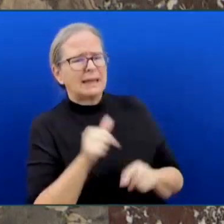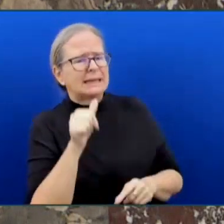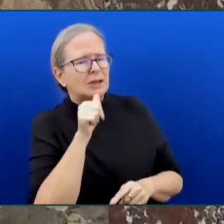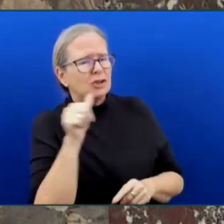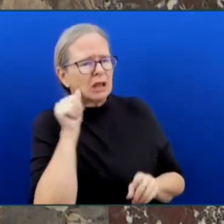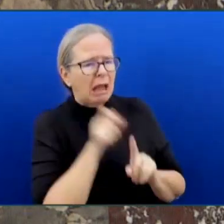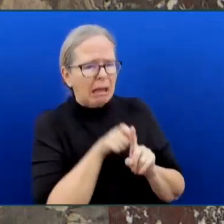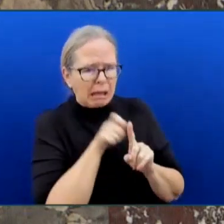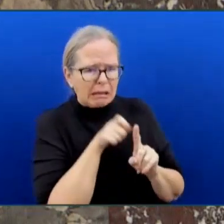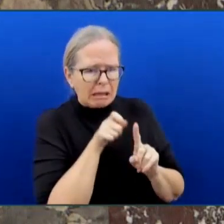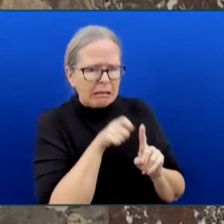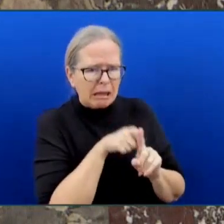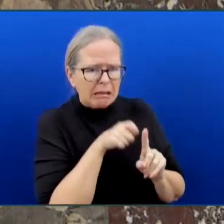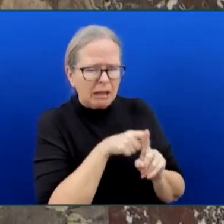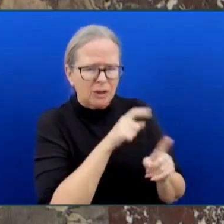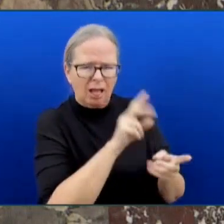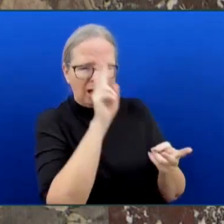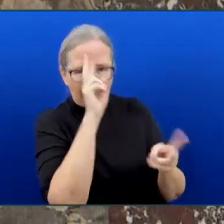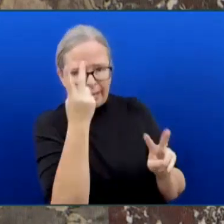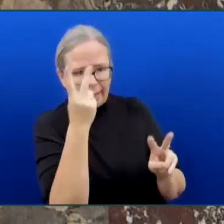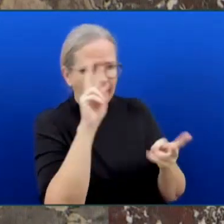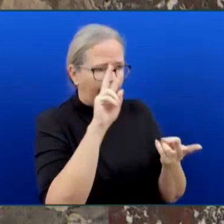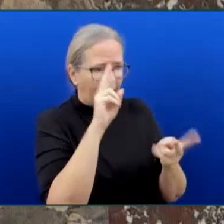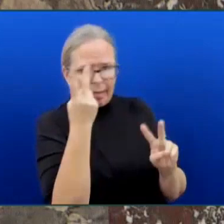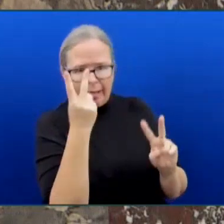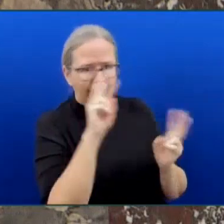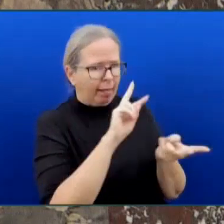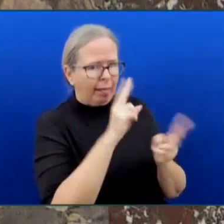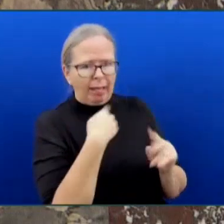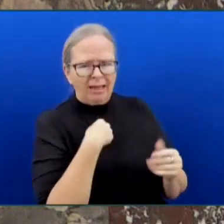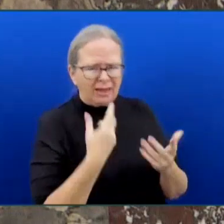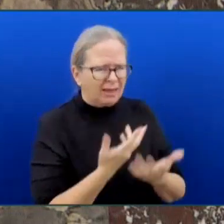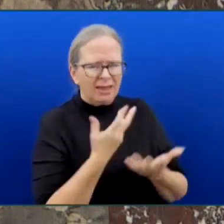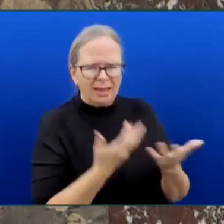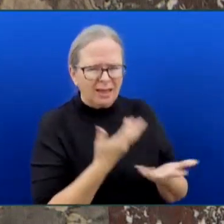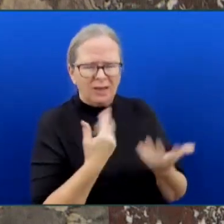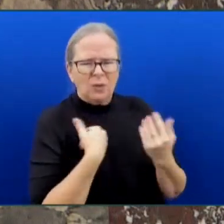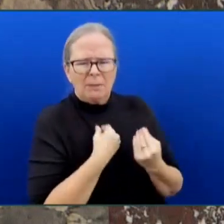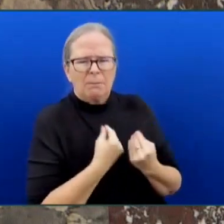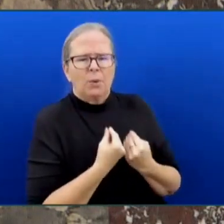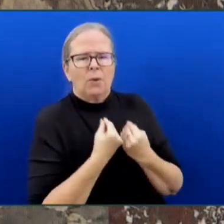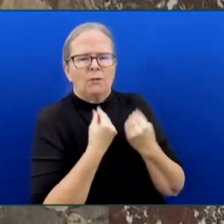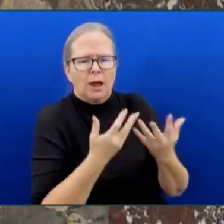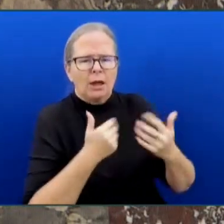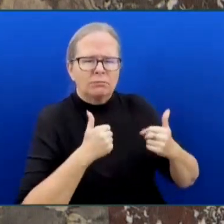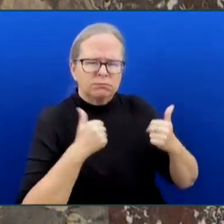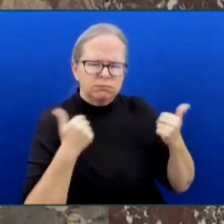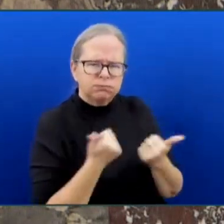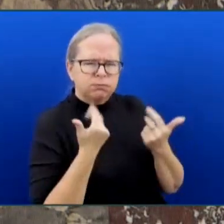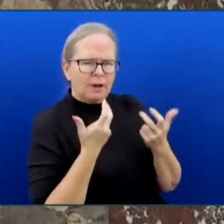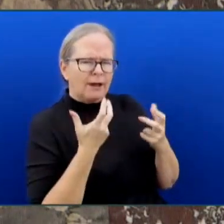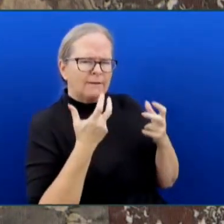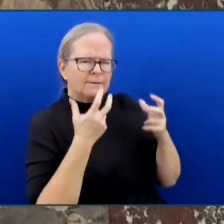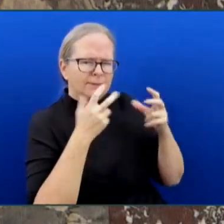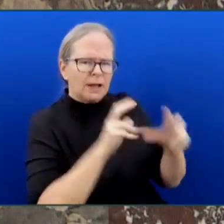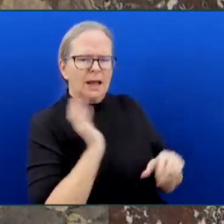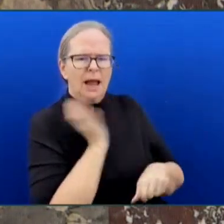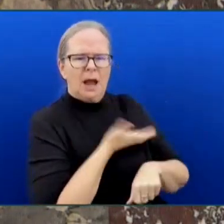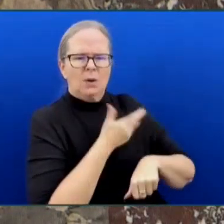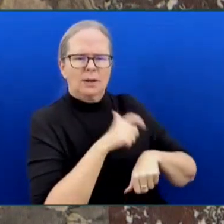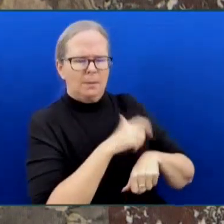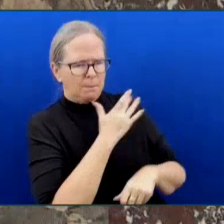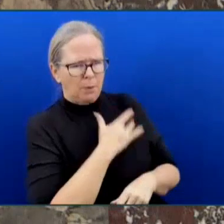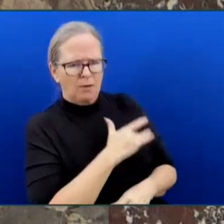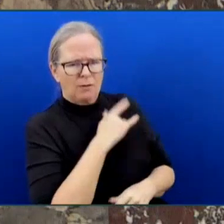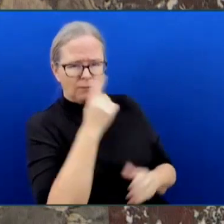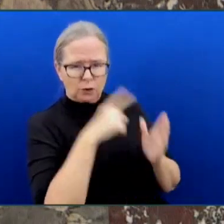delivered record numbers of investment in this province from companies like Fortescue. I've met with the CEO. He flew to Prince